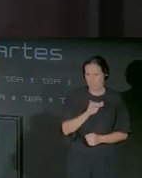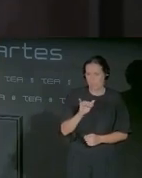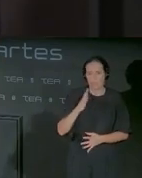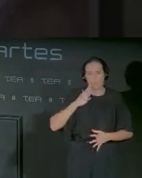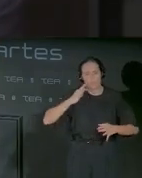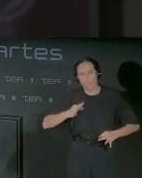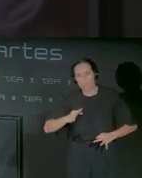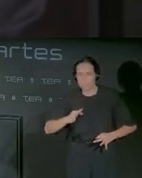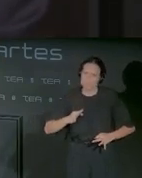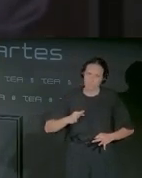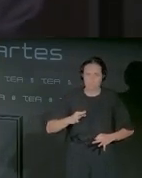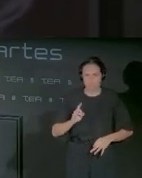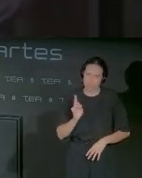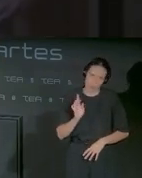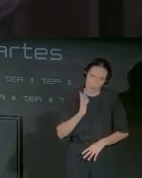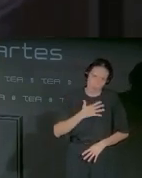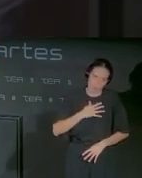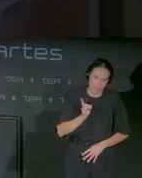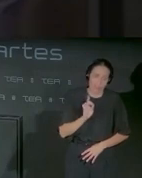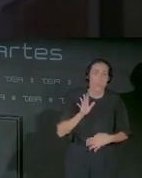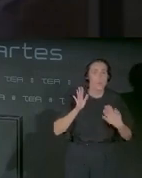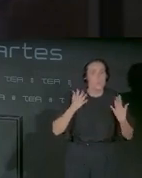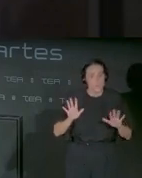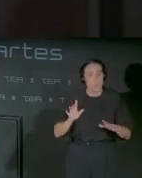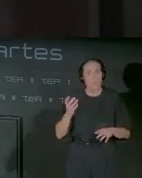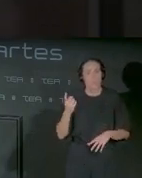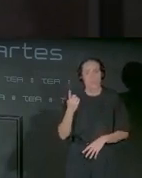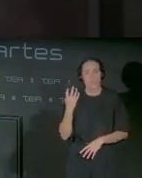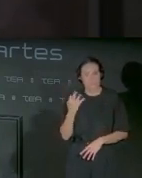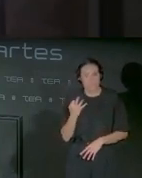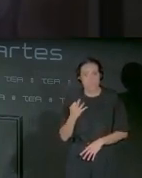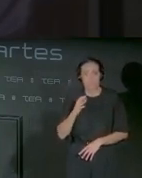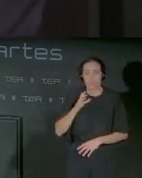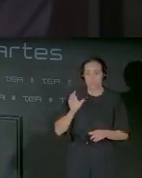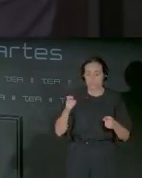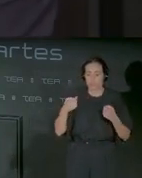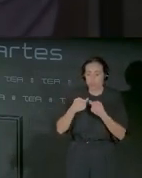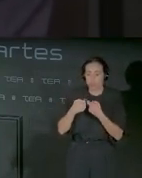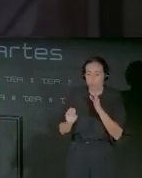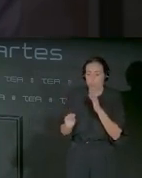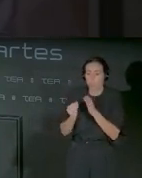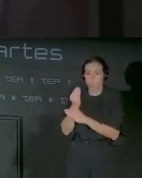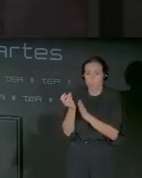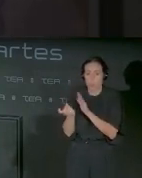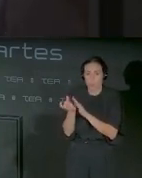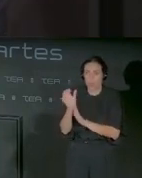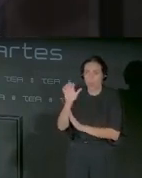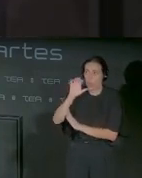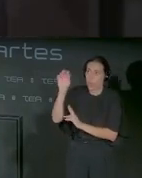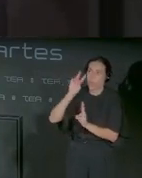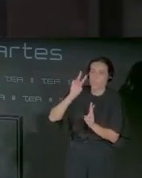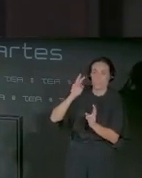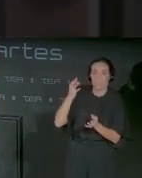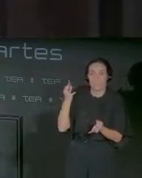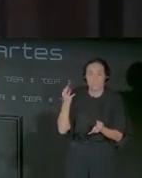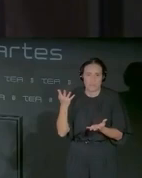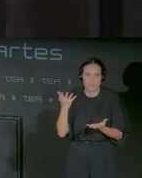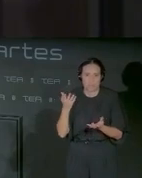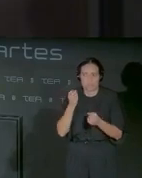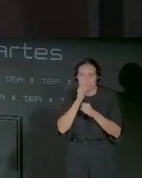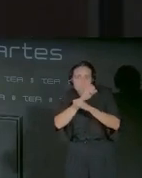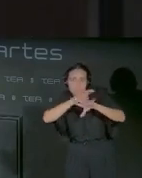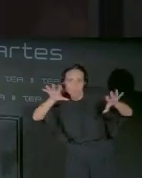European co-production just to belong that European champions. We have a thing,